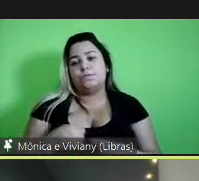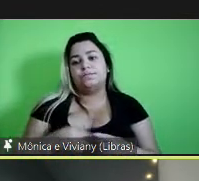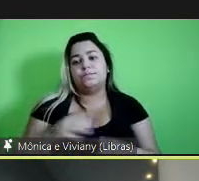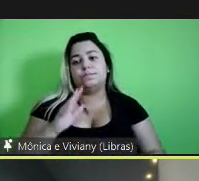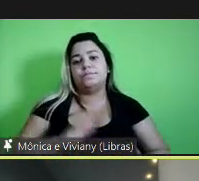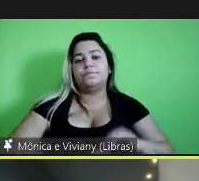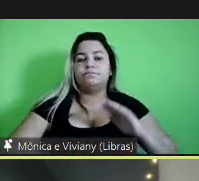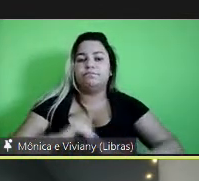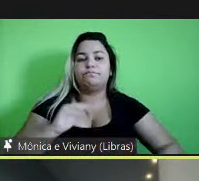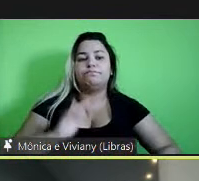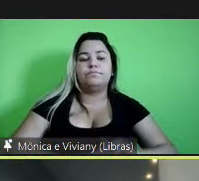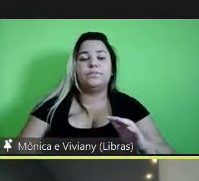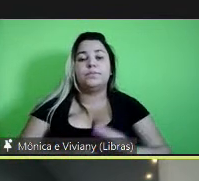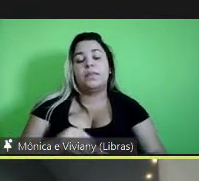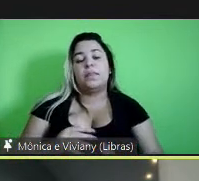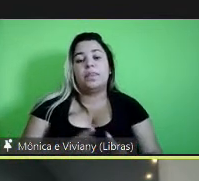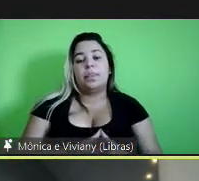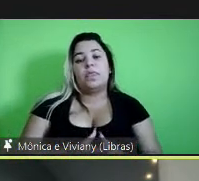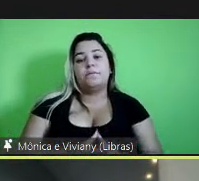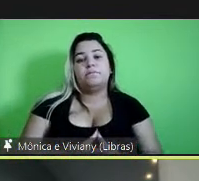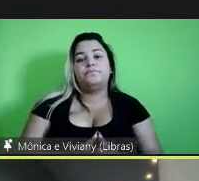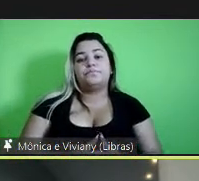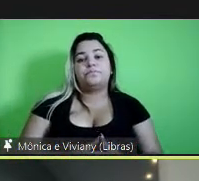which was a practice that was